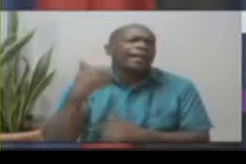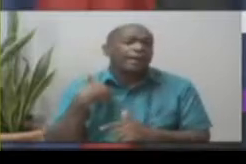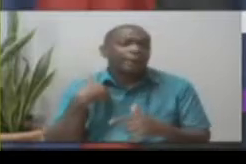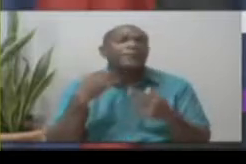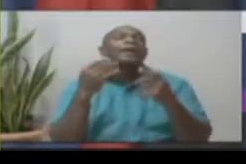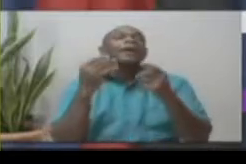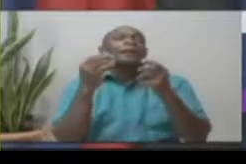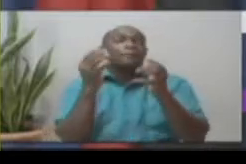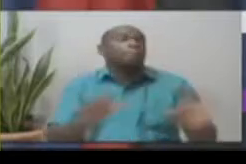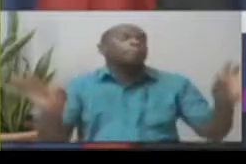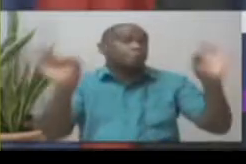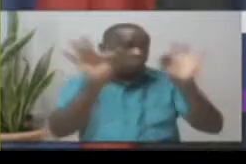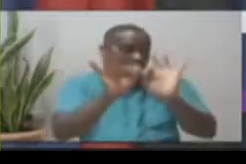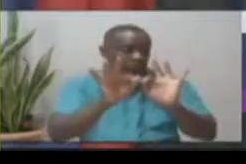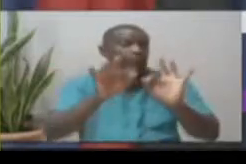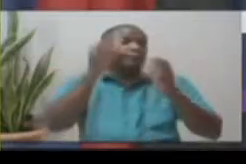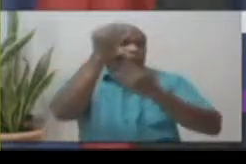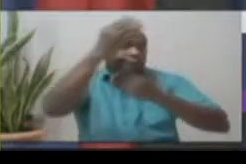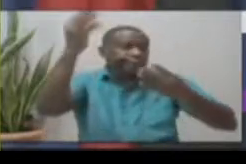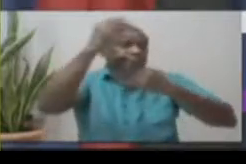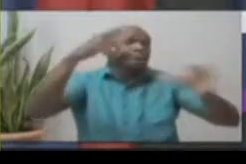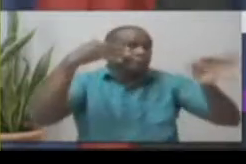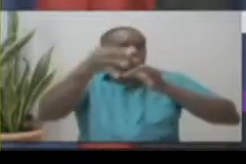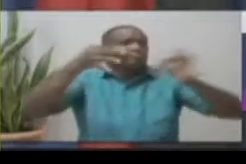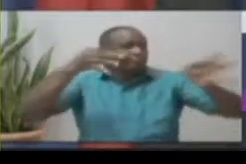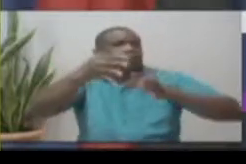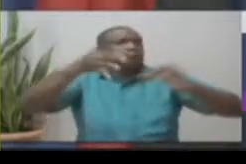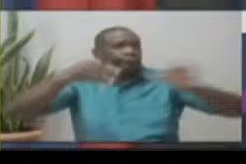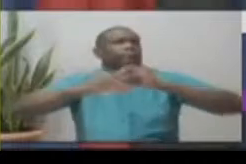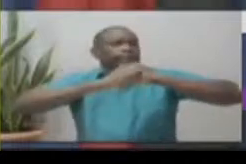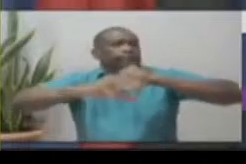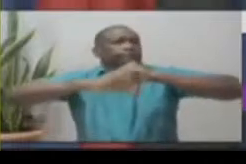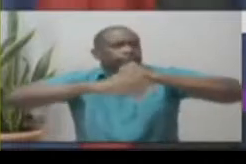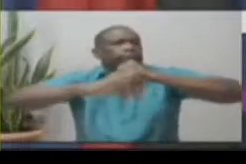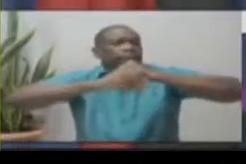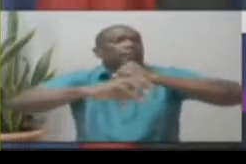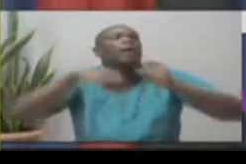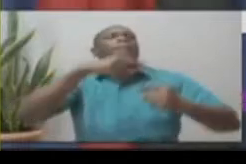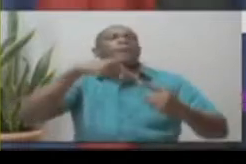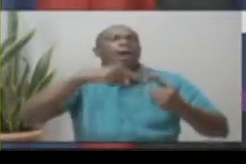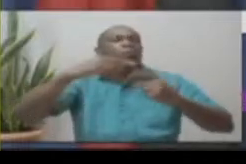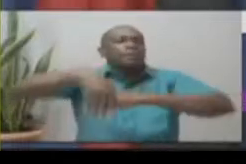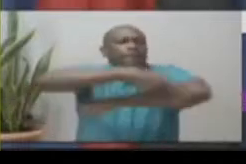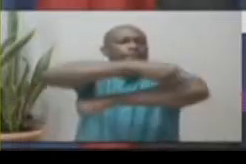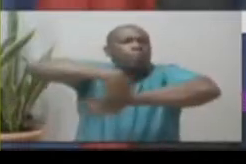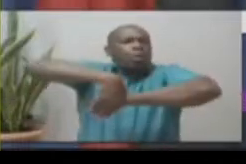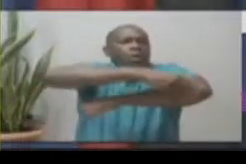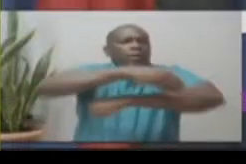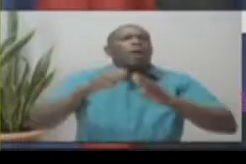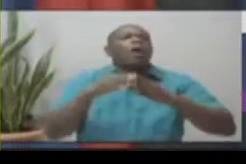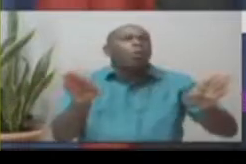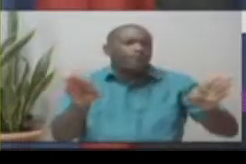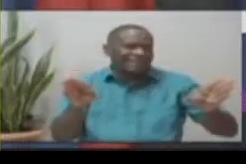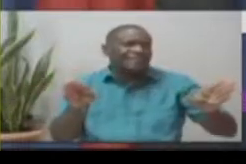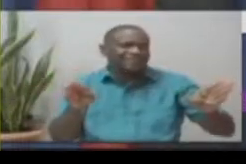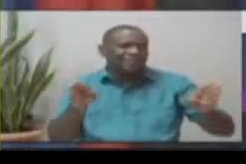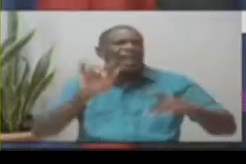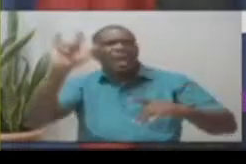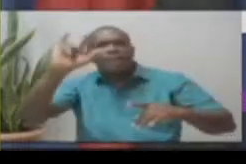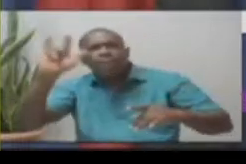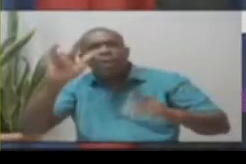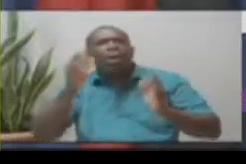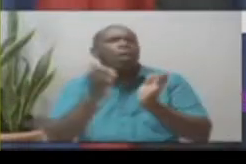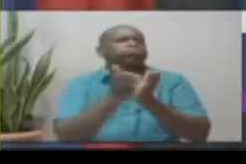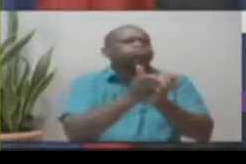presentation to the country of Wednesday 14th. There will be a major presentation of what is going to happen on the 17th and how it's going to work.